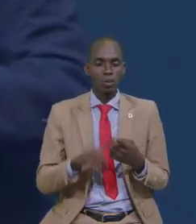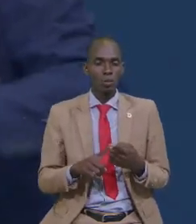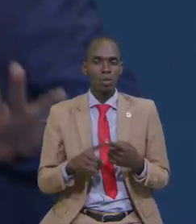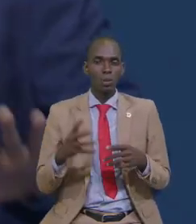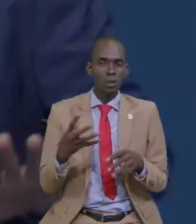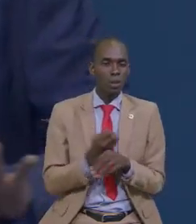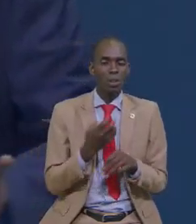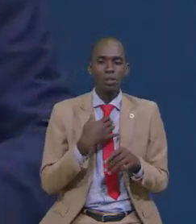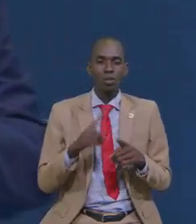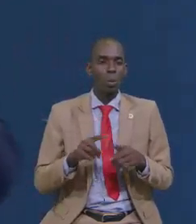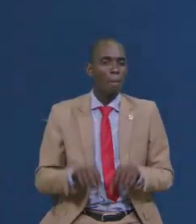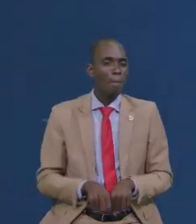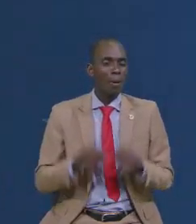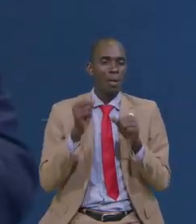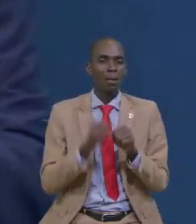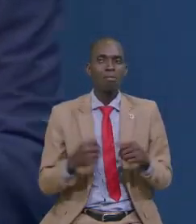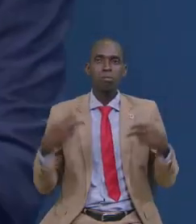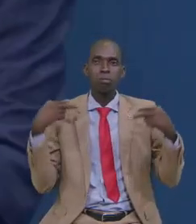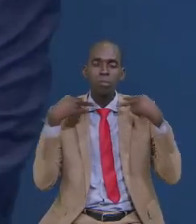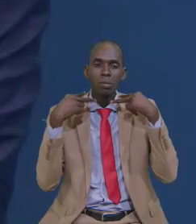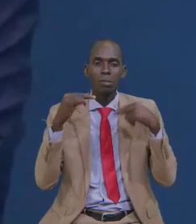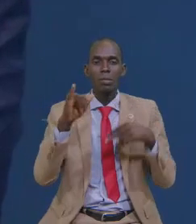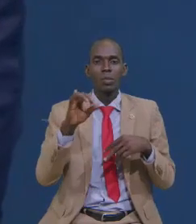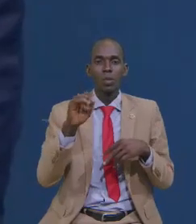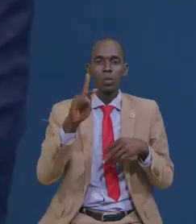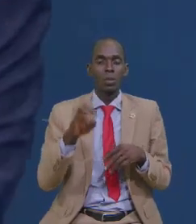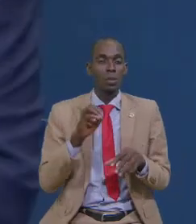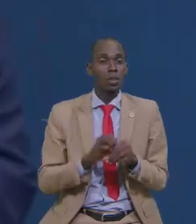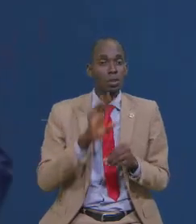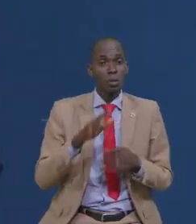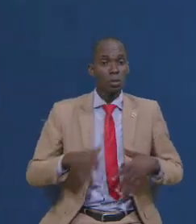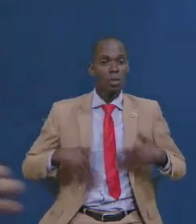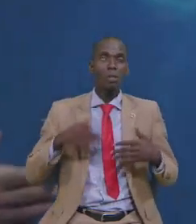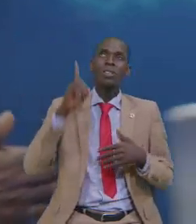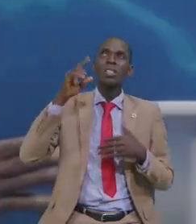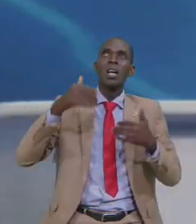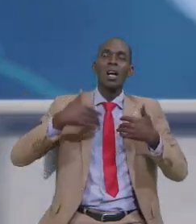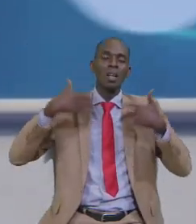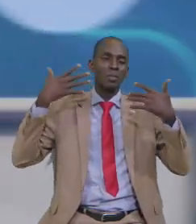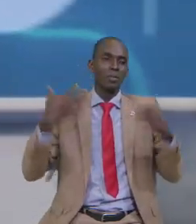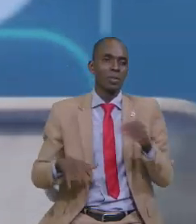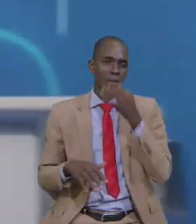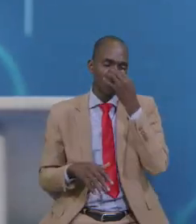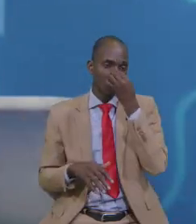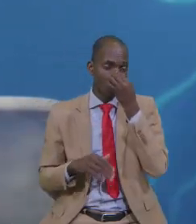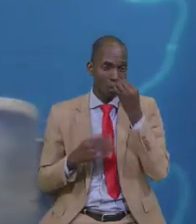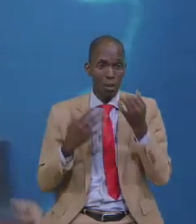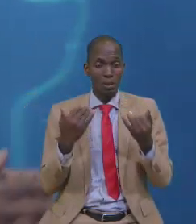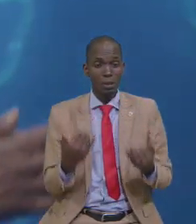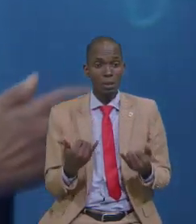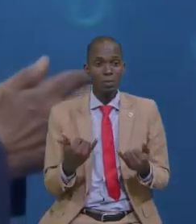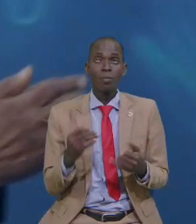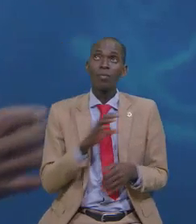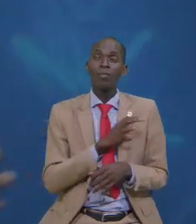every yoke in your life, he had finished. And so now he sat on the